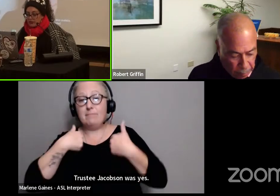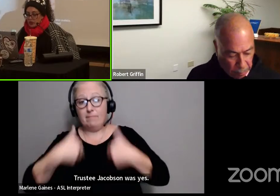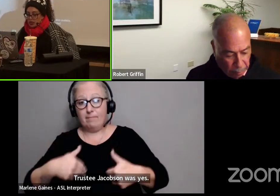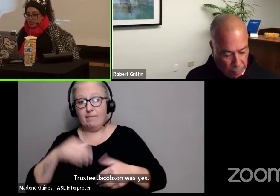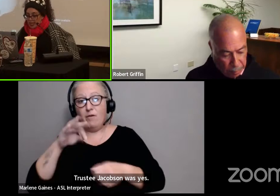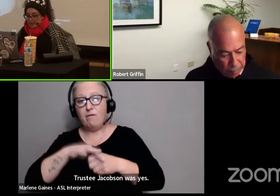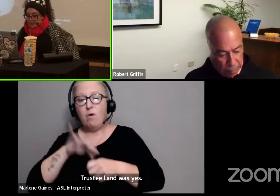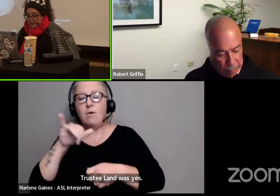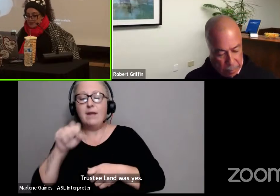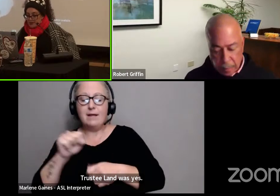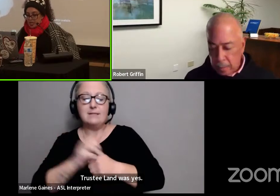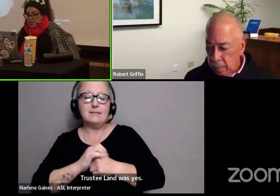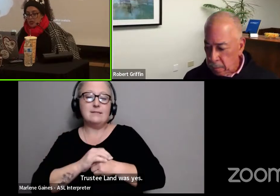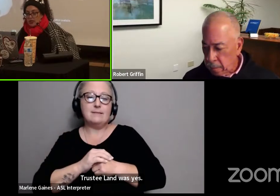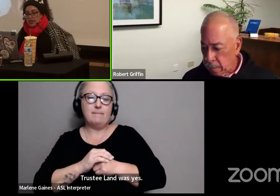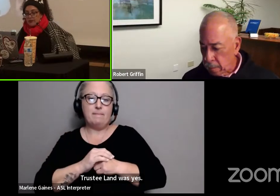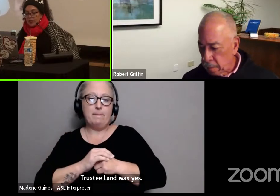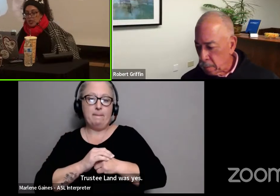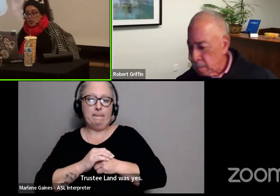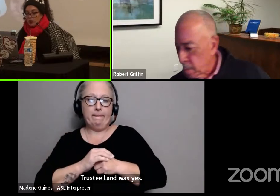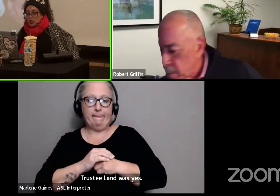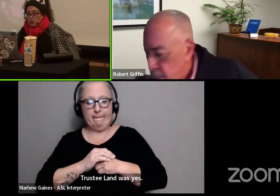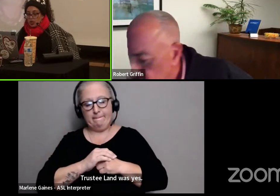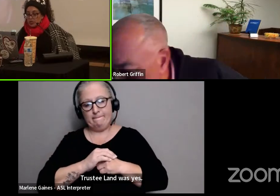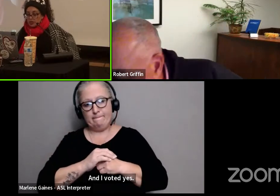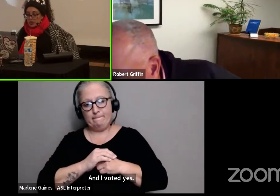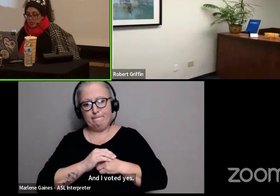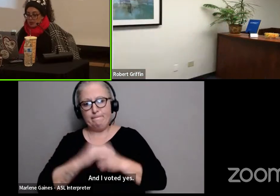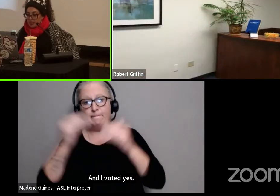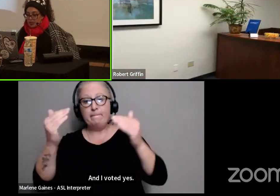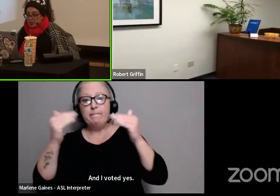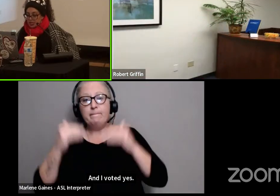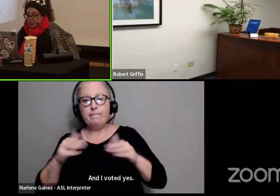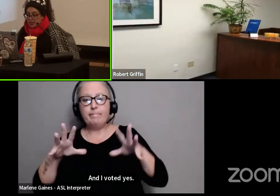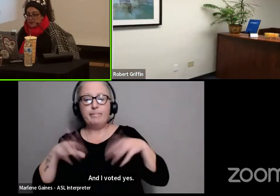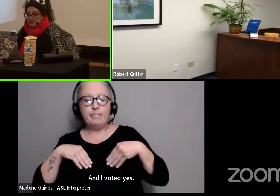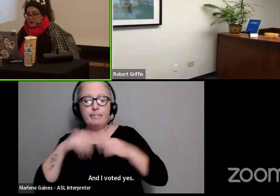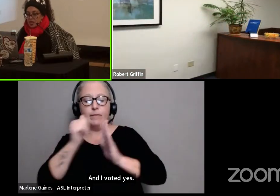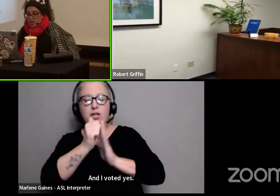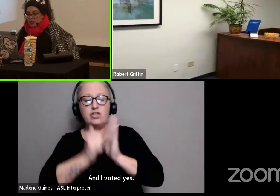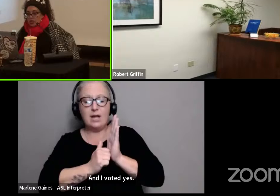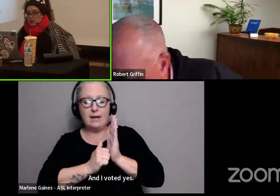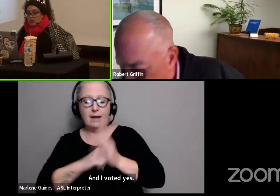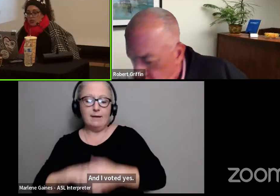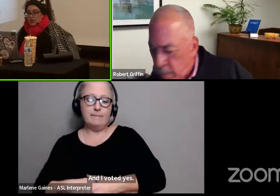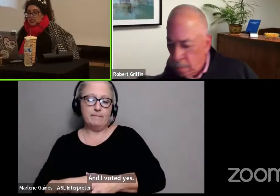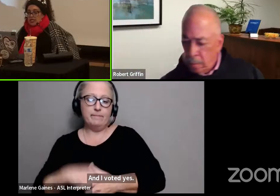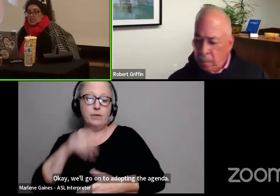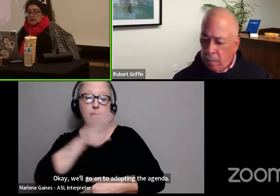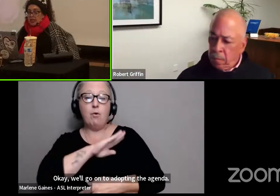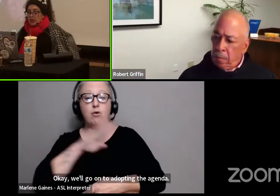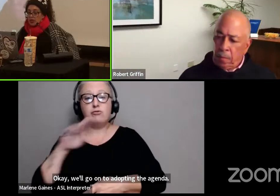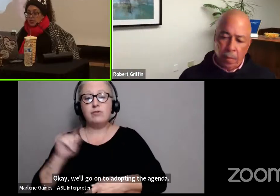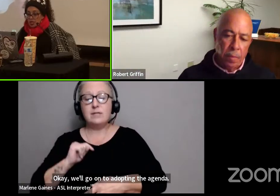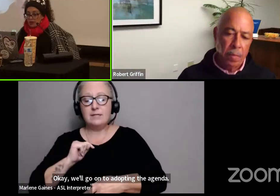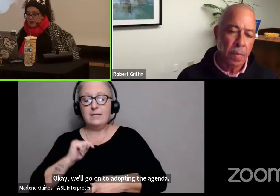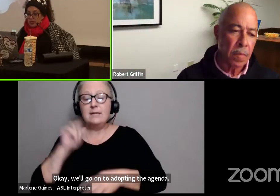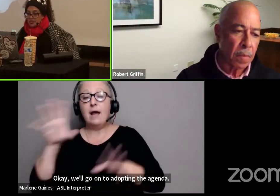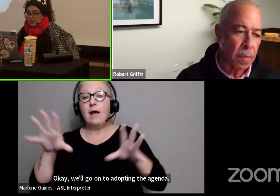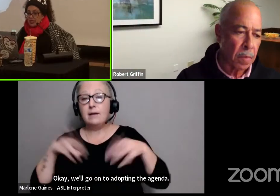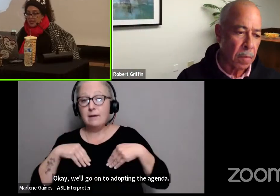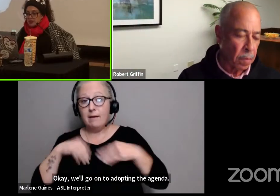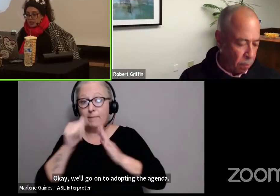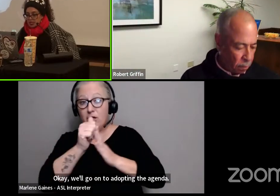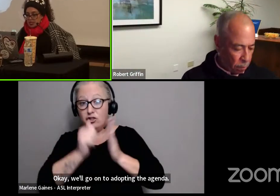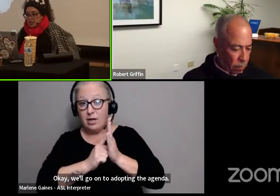I voted yes. Okay, we'll go on to adopting the agenda. The Board of Trustees may either adopt the